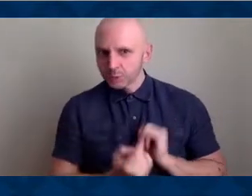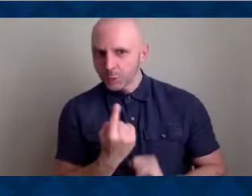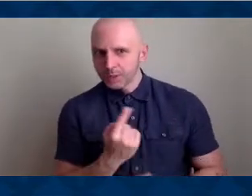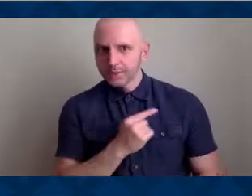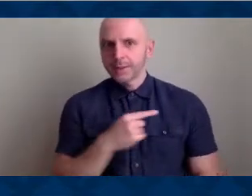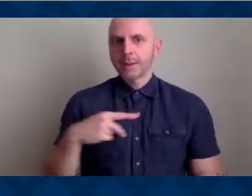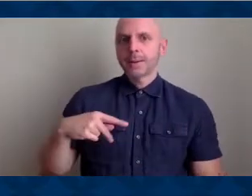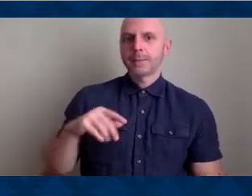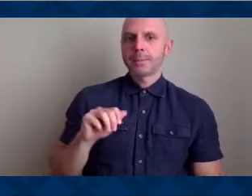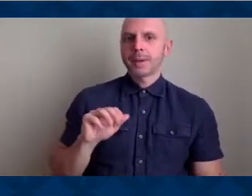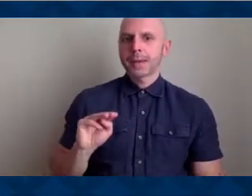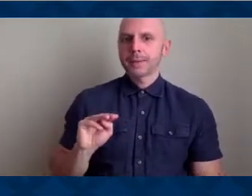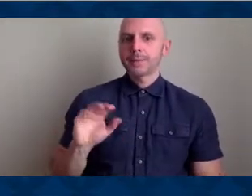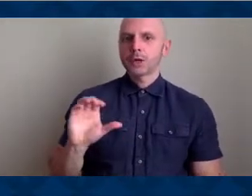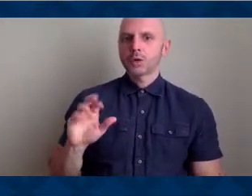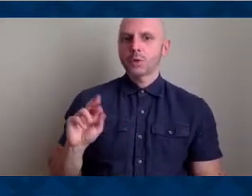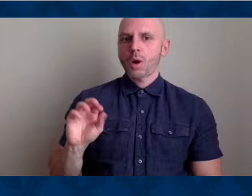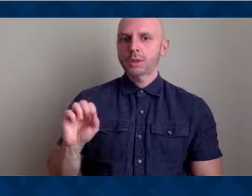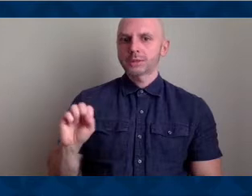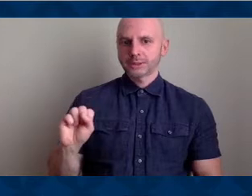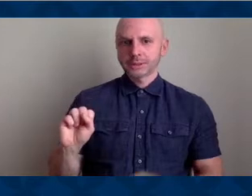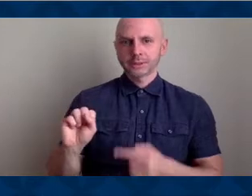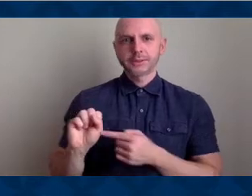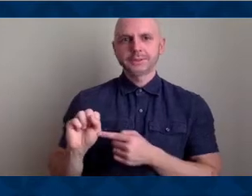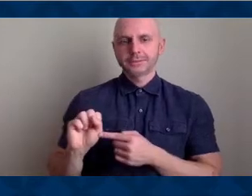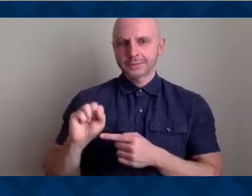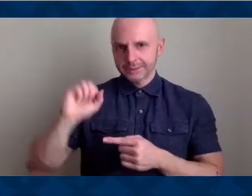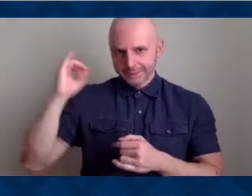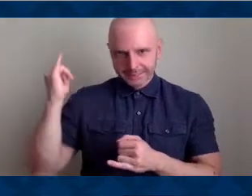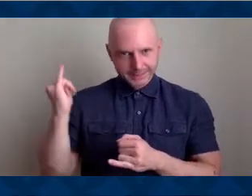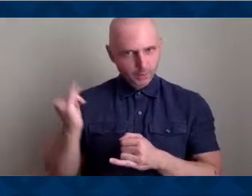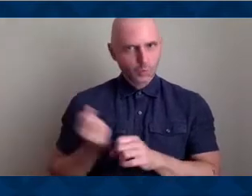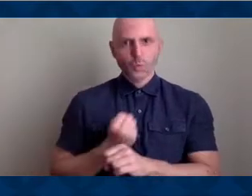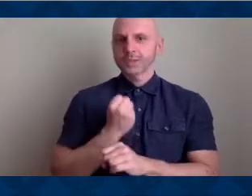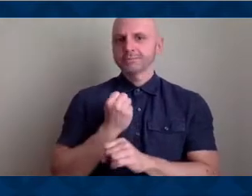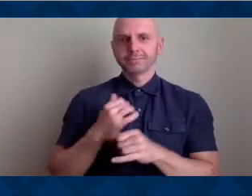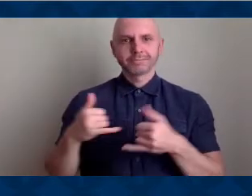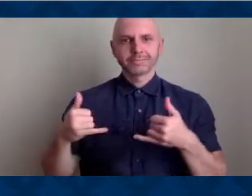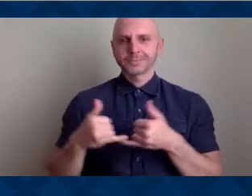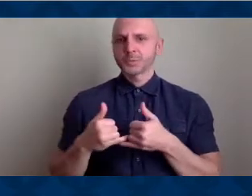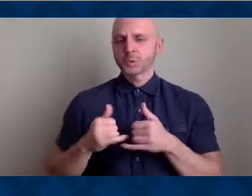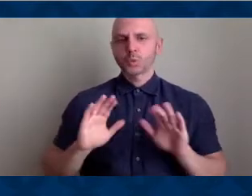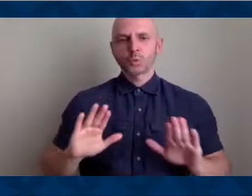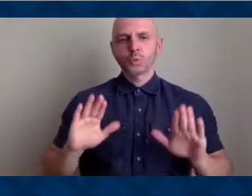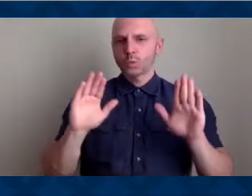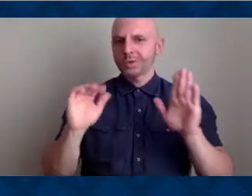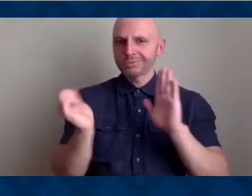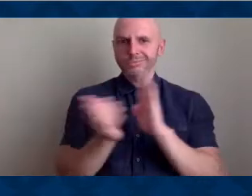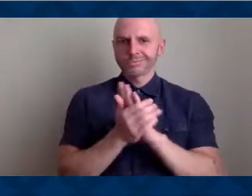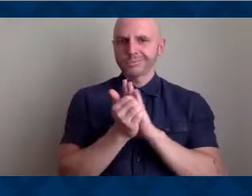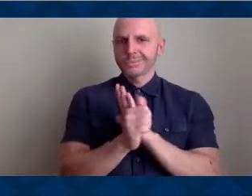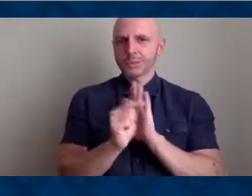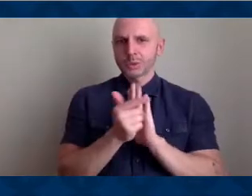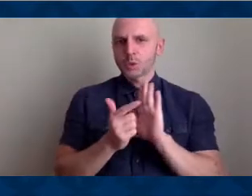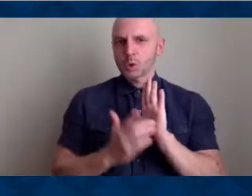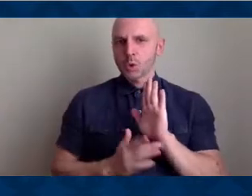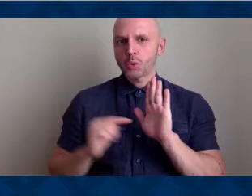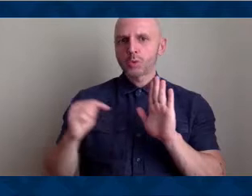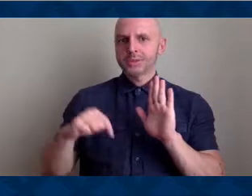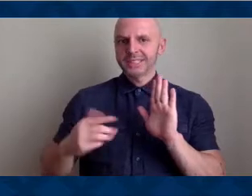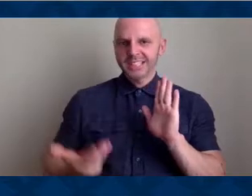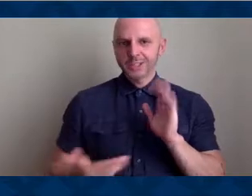is another award recipient. Just a wonderful and dedicated lawyer in Kingston whose work